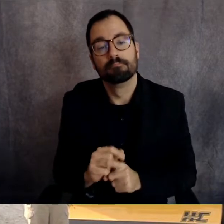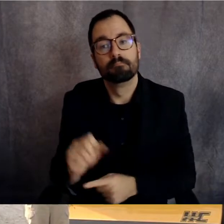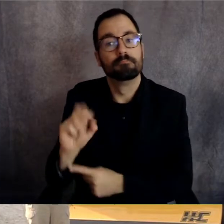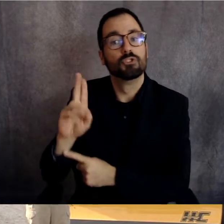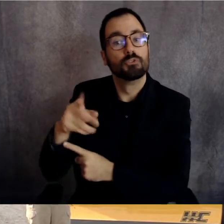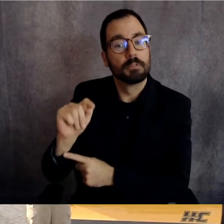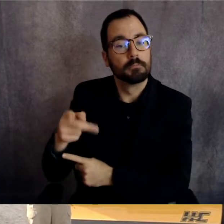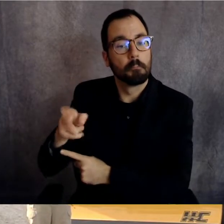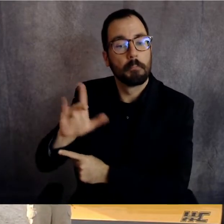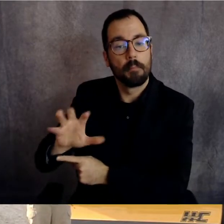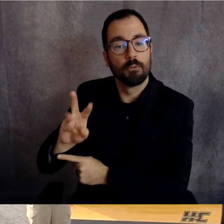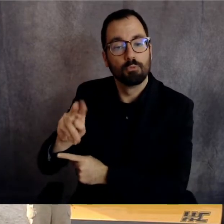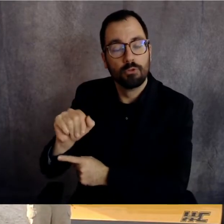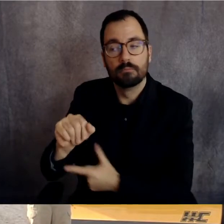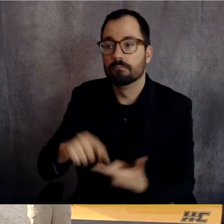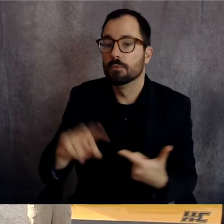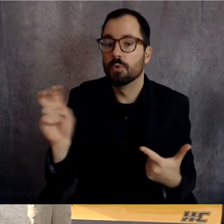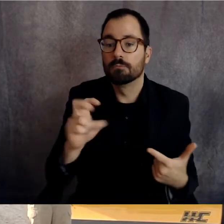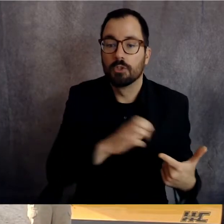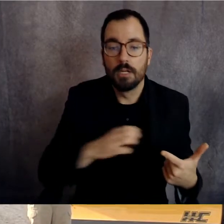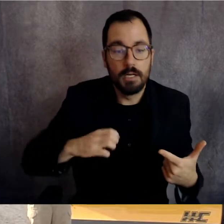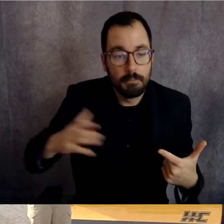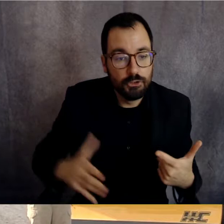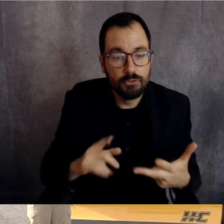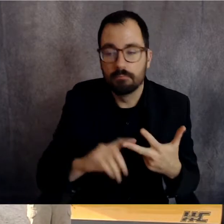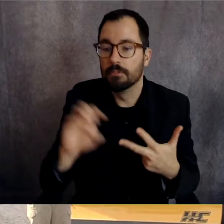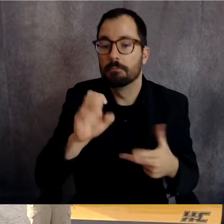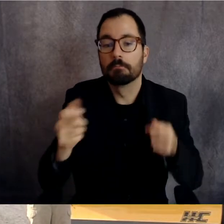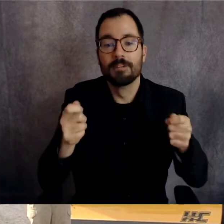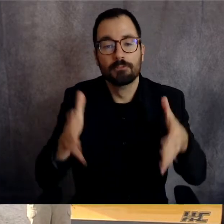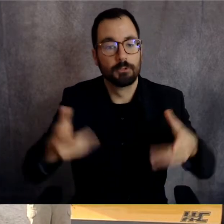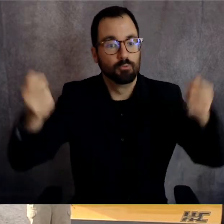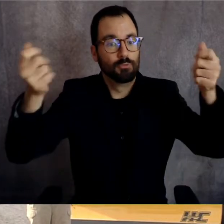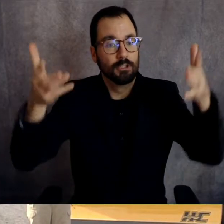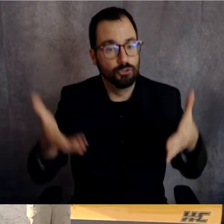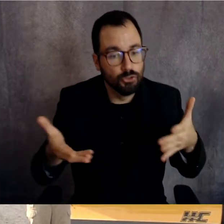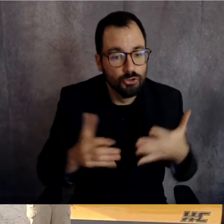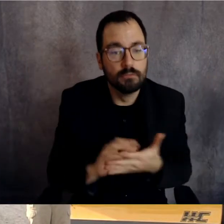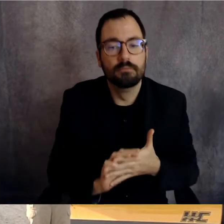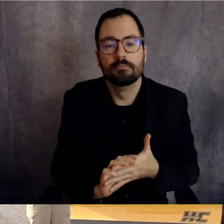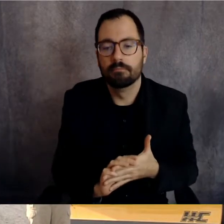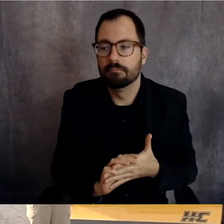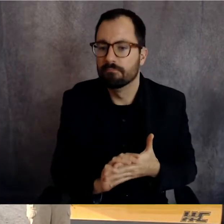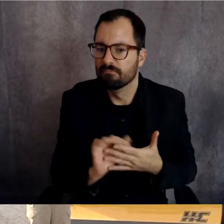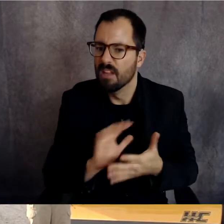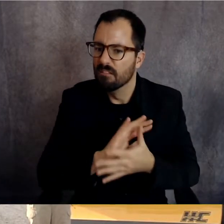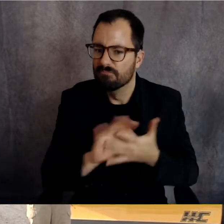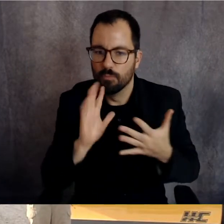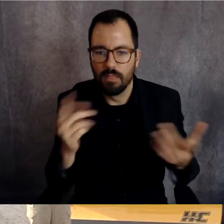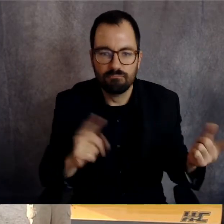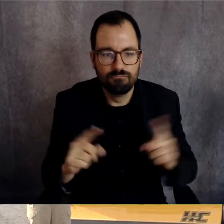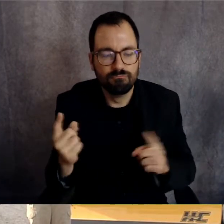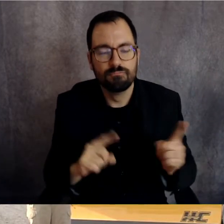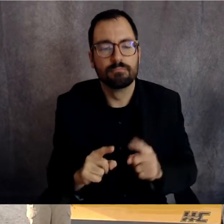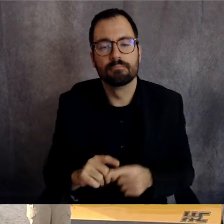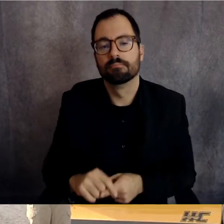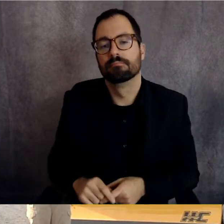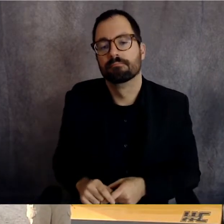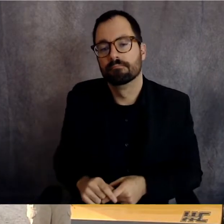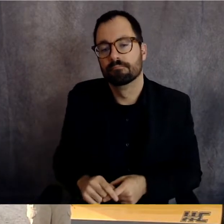Brohl, Transportation Commissioner Greg Rooney, Emergency Management Director Shemaine Benford. I want to thank Shu and his team, Civic